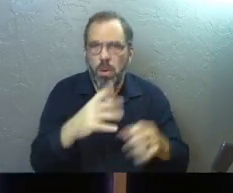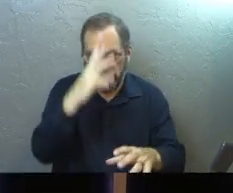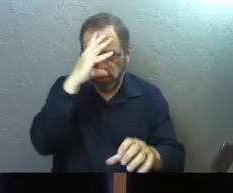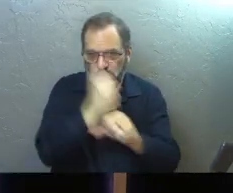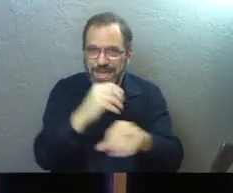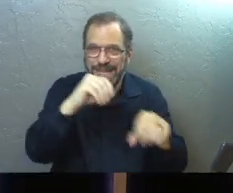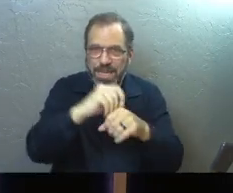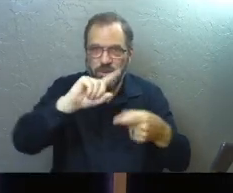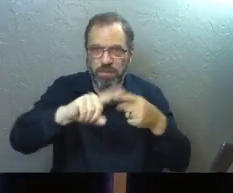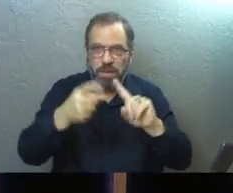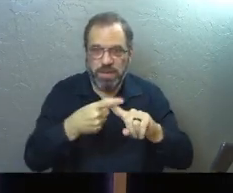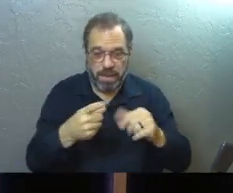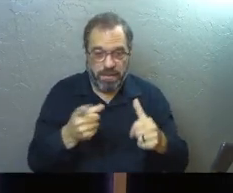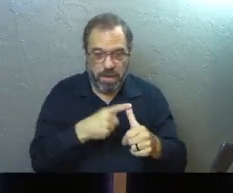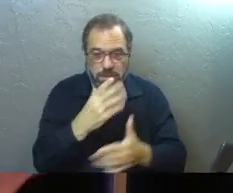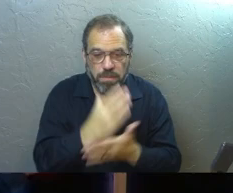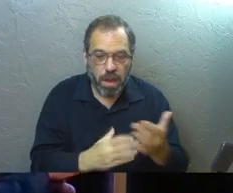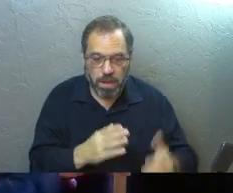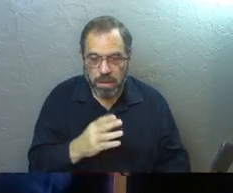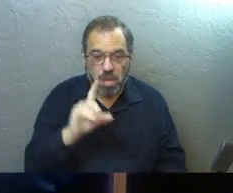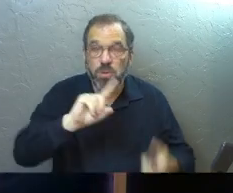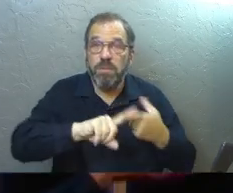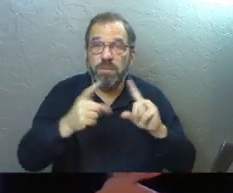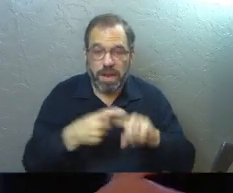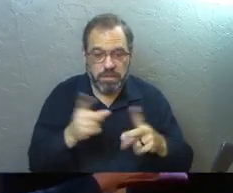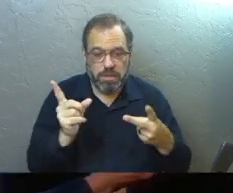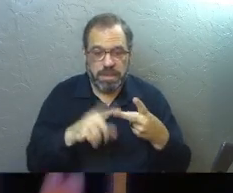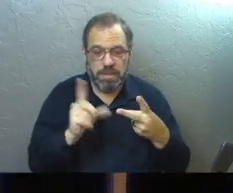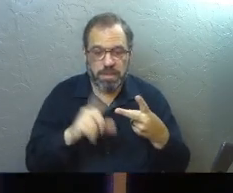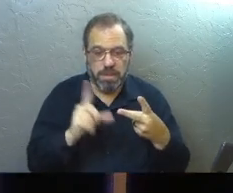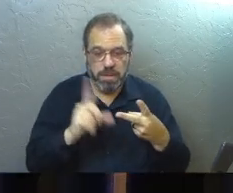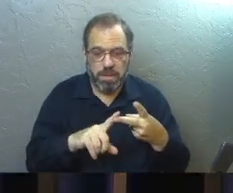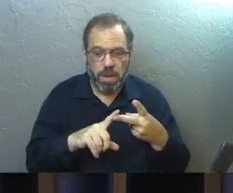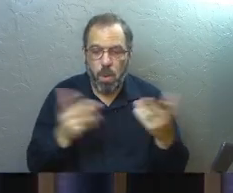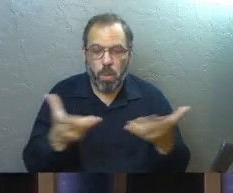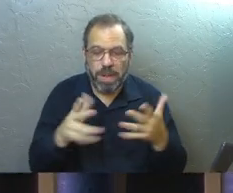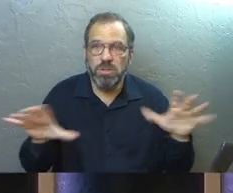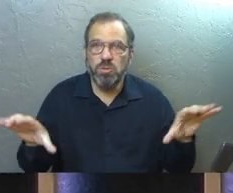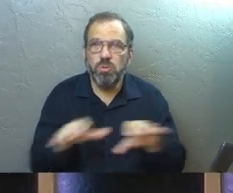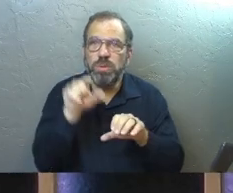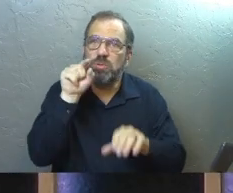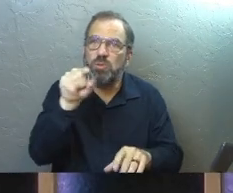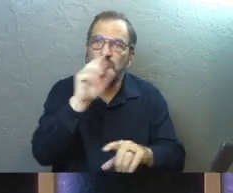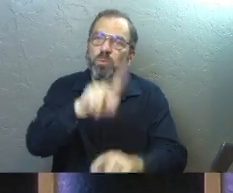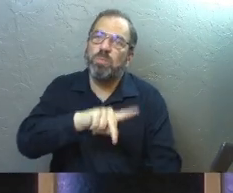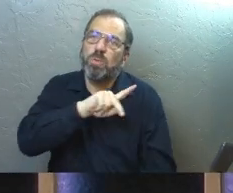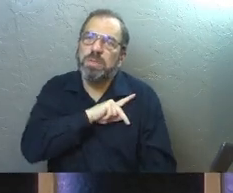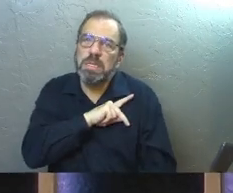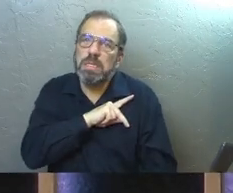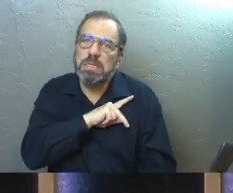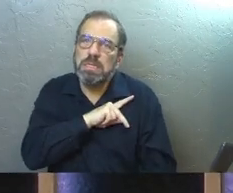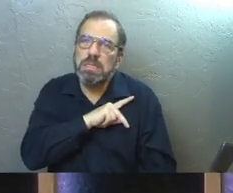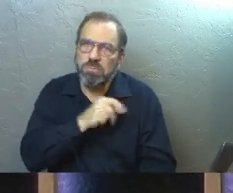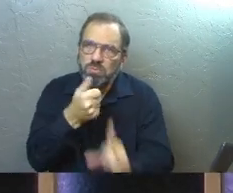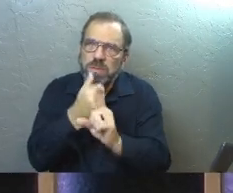your friendships. This first section is your friendships. The second section is what it's doing to you personally.